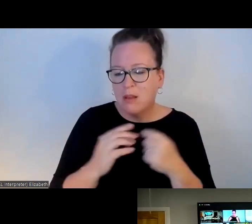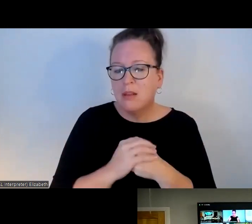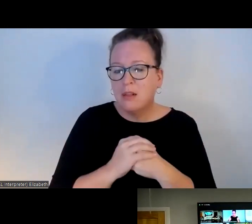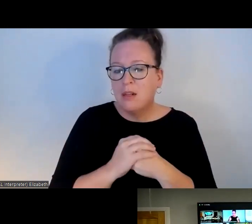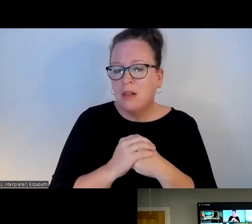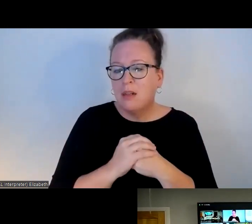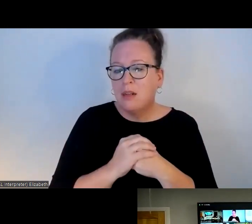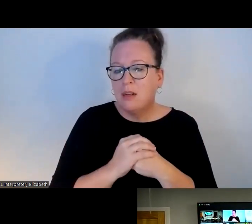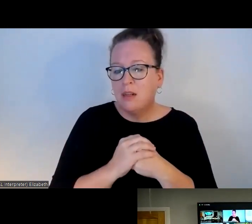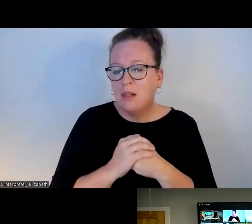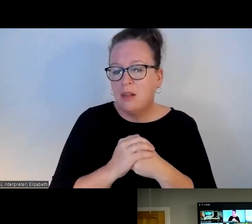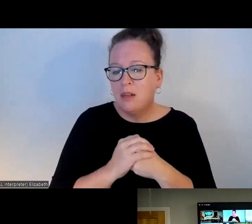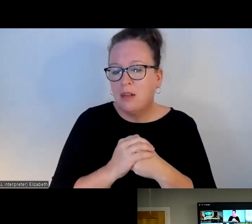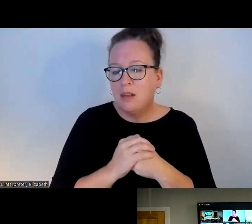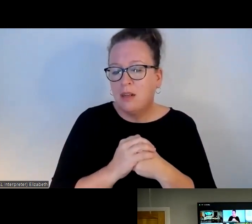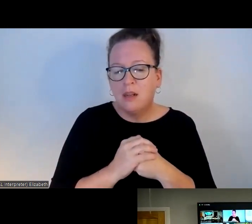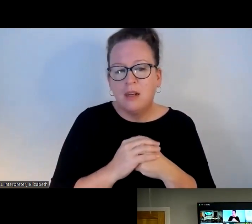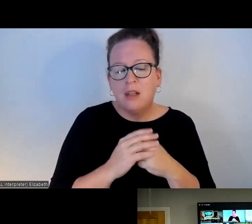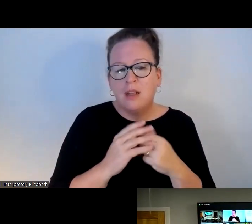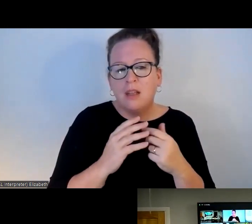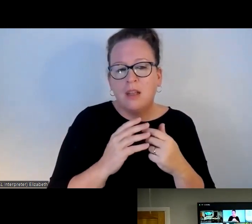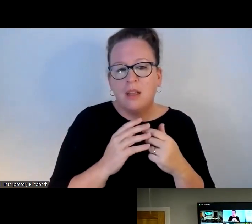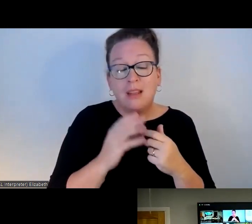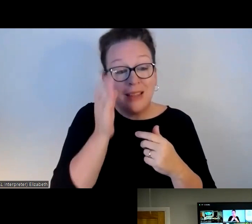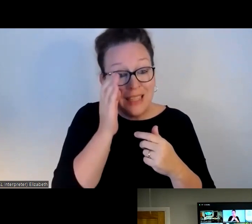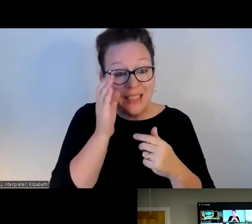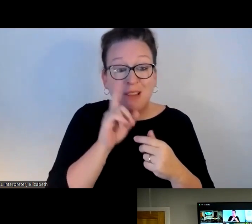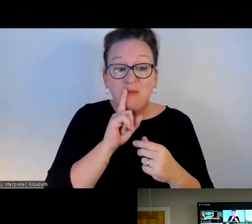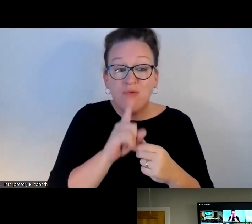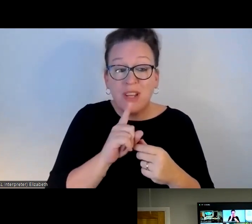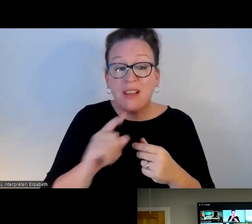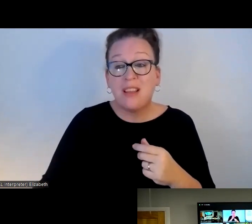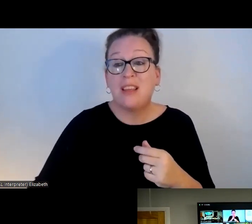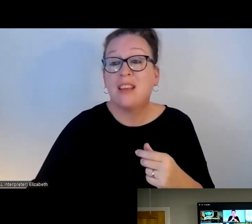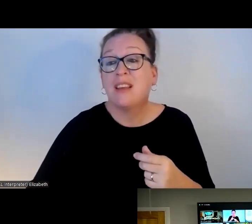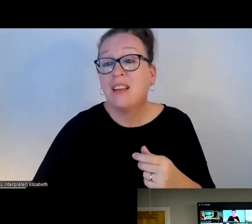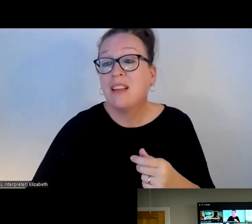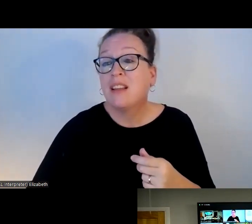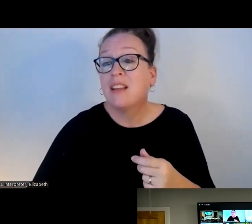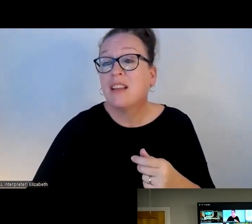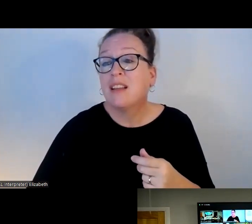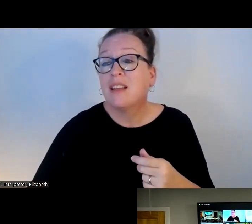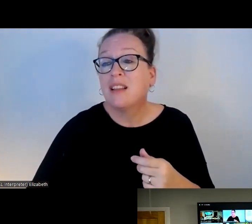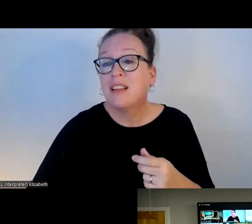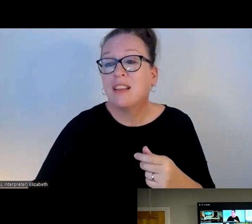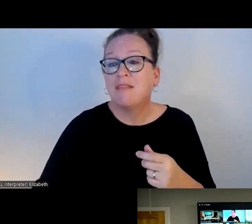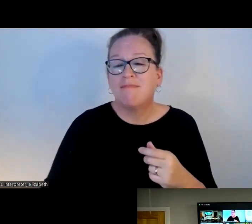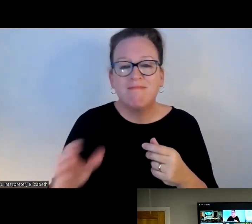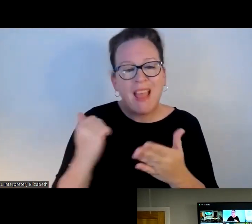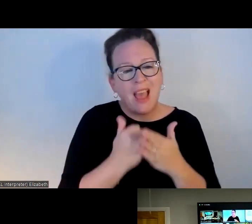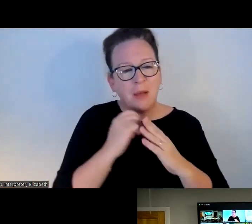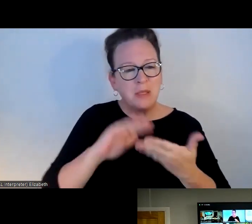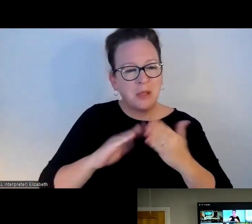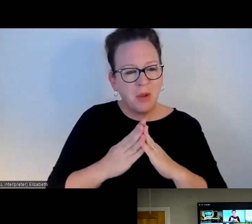a listening session puts a lot of onus on folks to kind of come to kind of let us know what they're experiencing